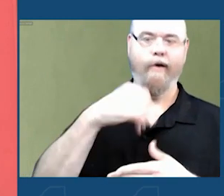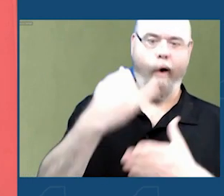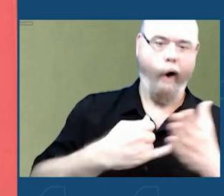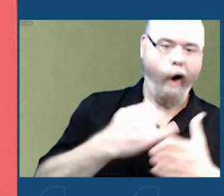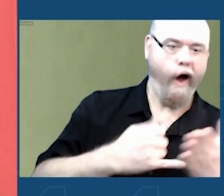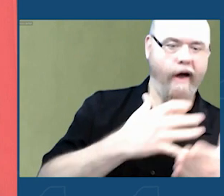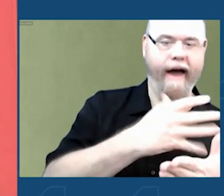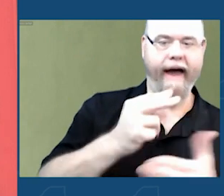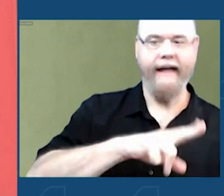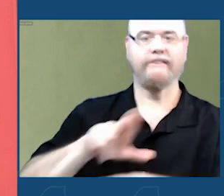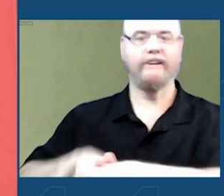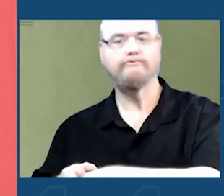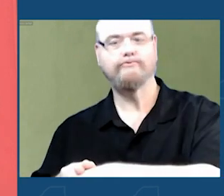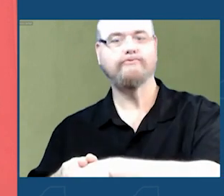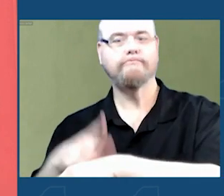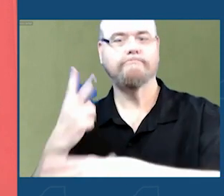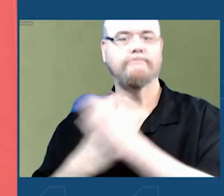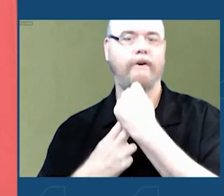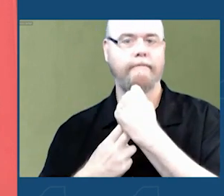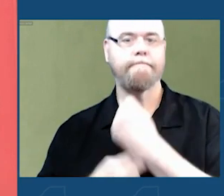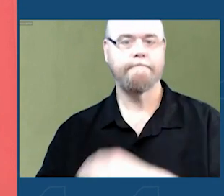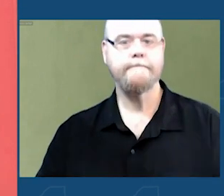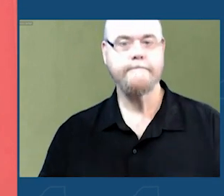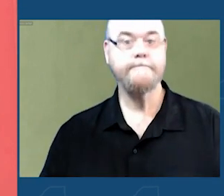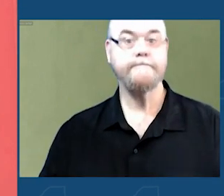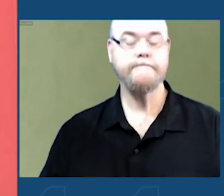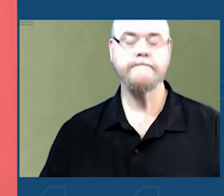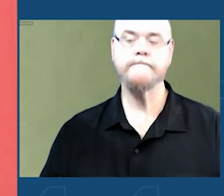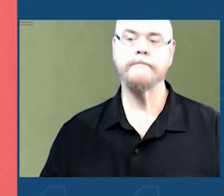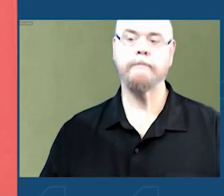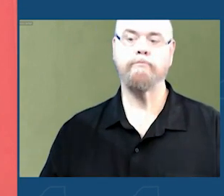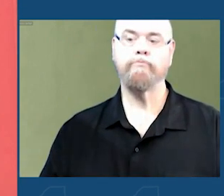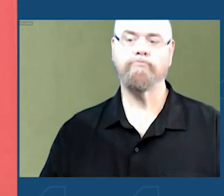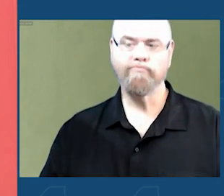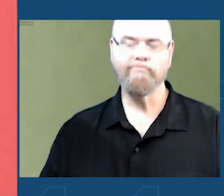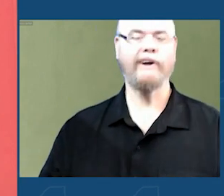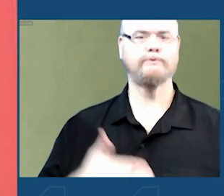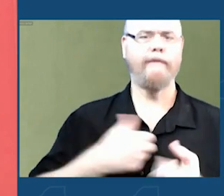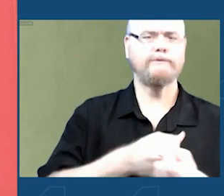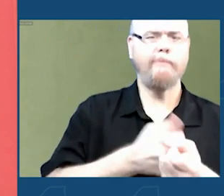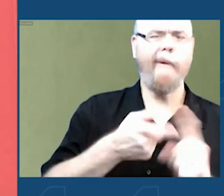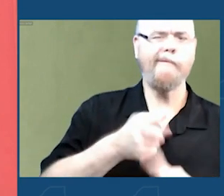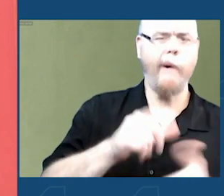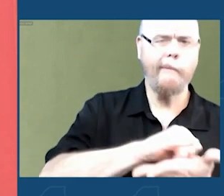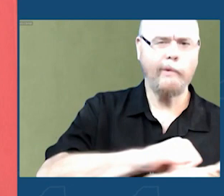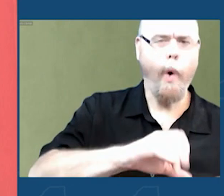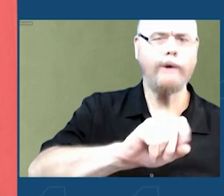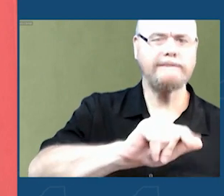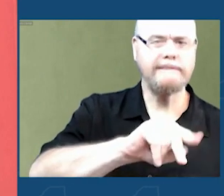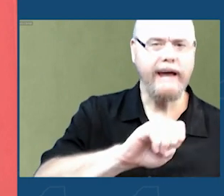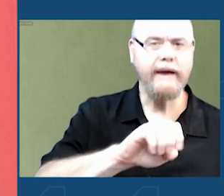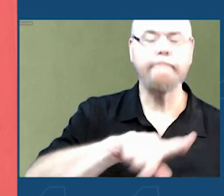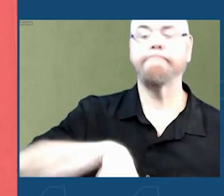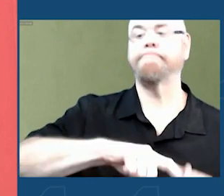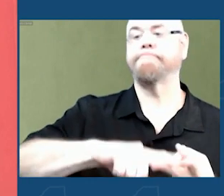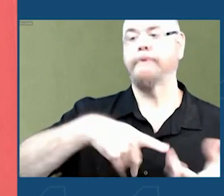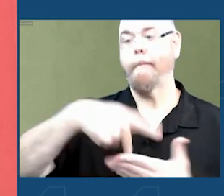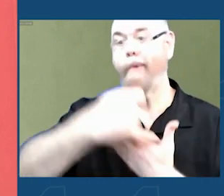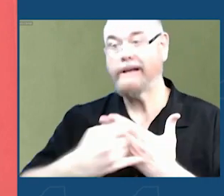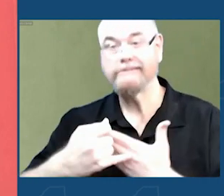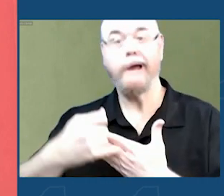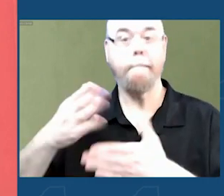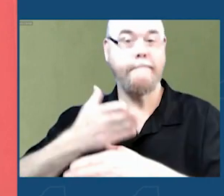support of New York State and our project partners, many of whom are based here